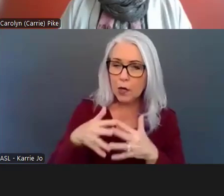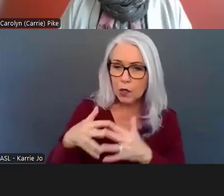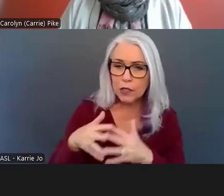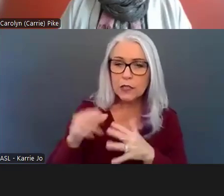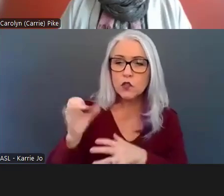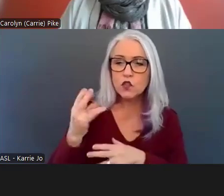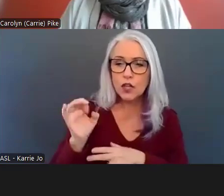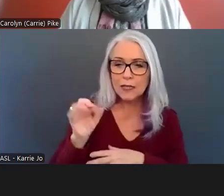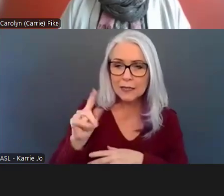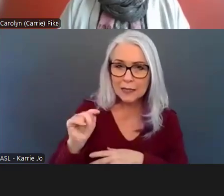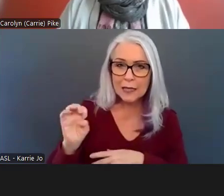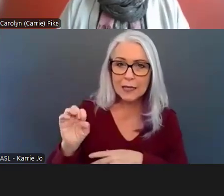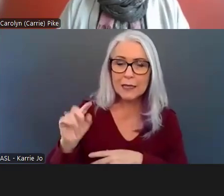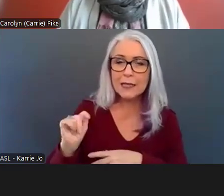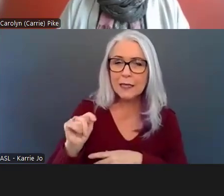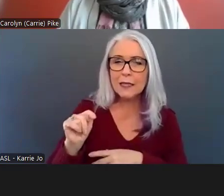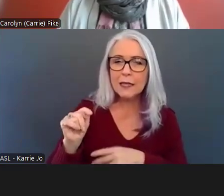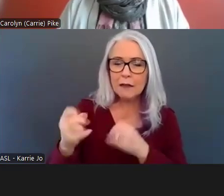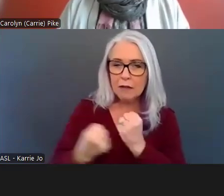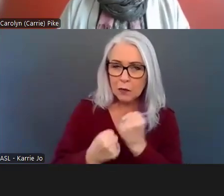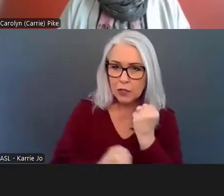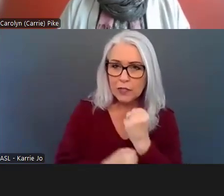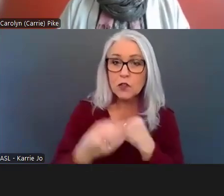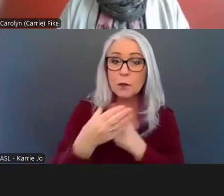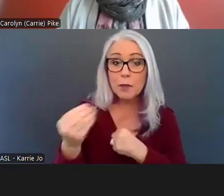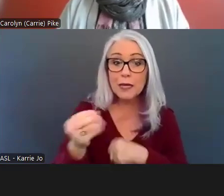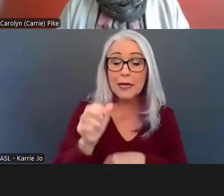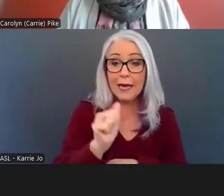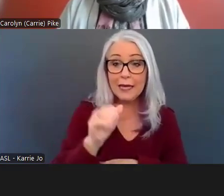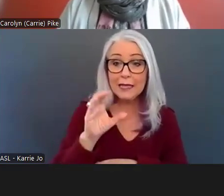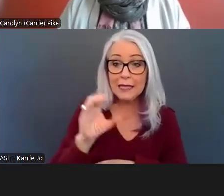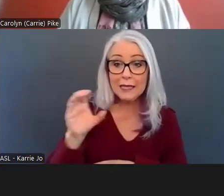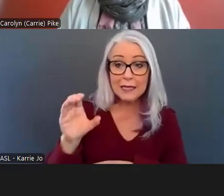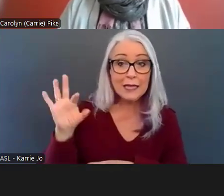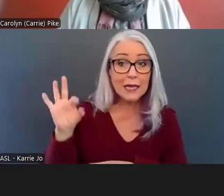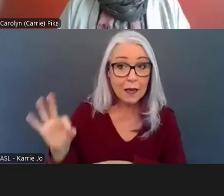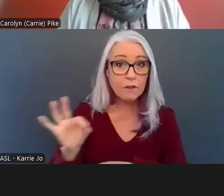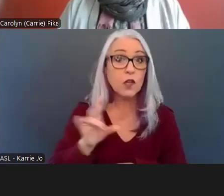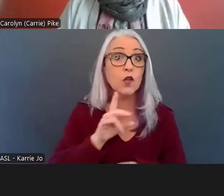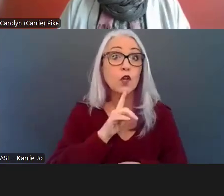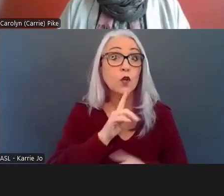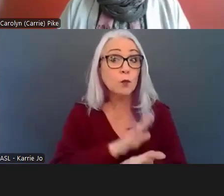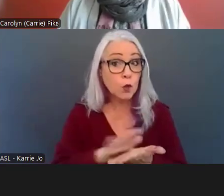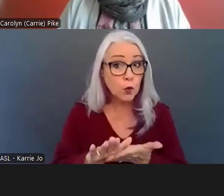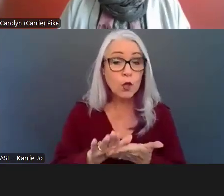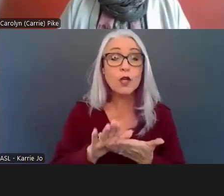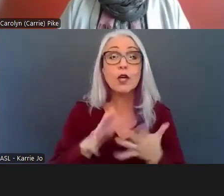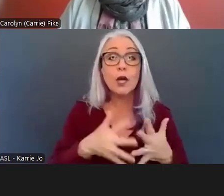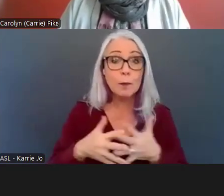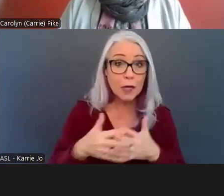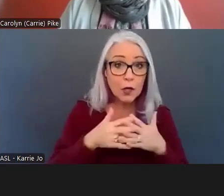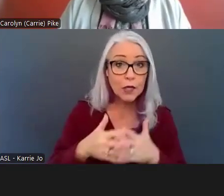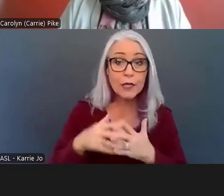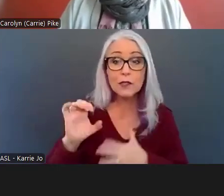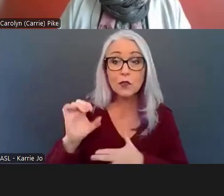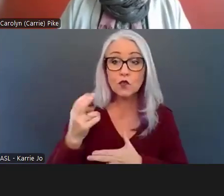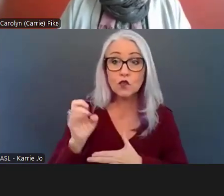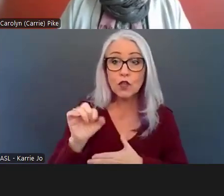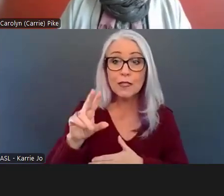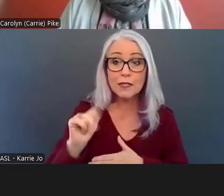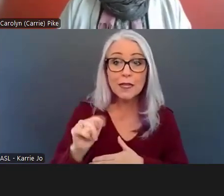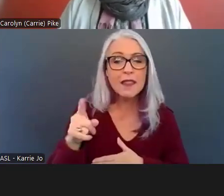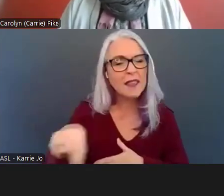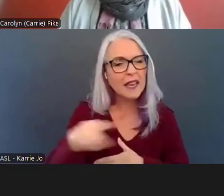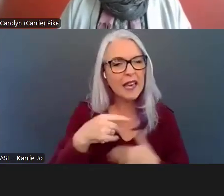Foundation, ACCF, and they have had some luck breeding pure American chestnuts with increased resistance. Now, they have a narrow genetic